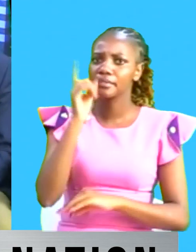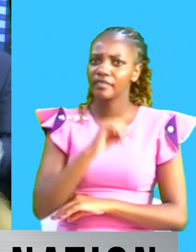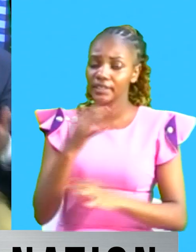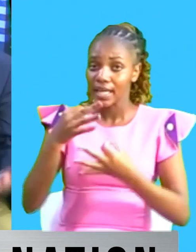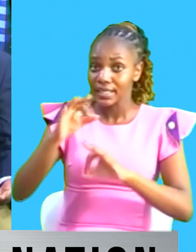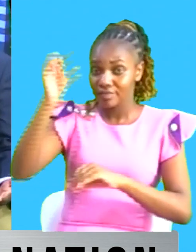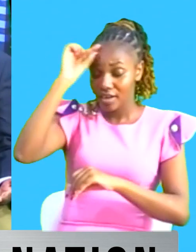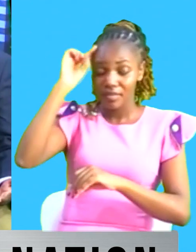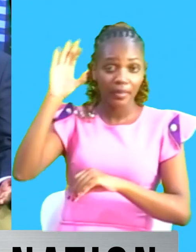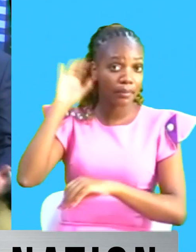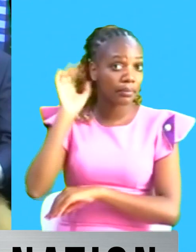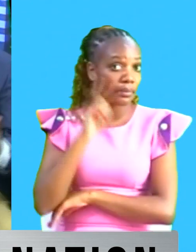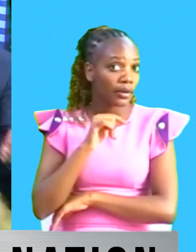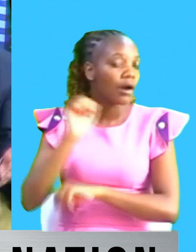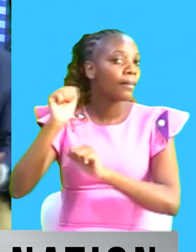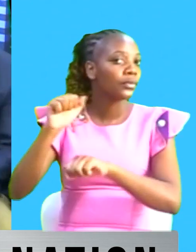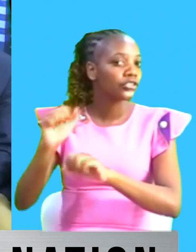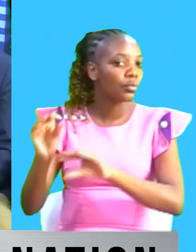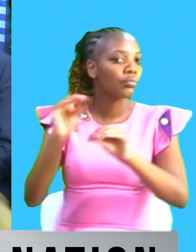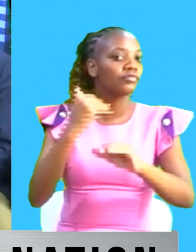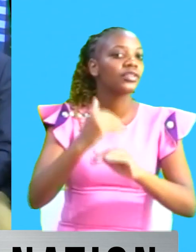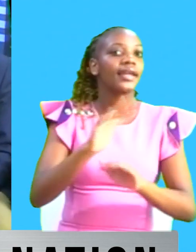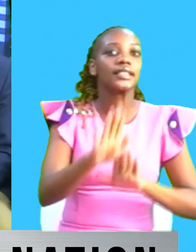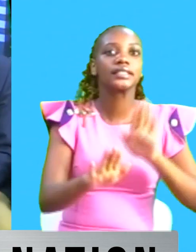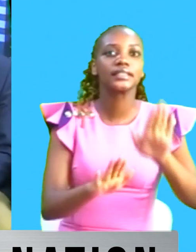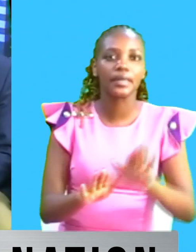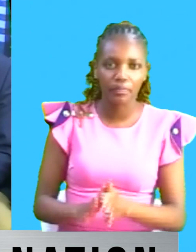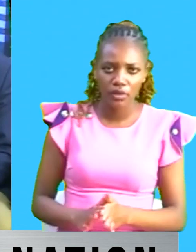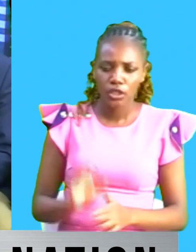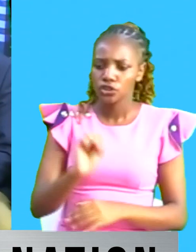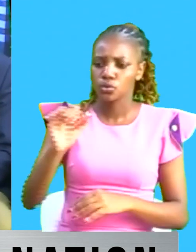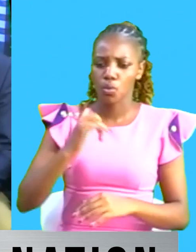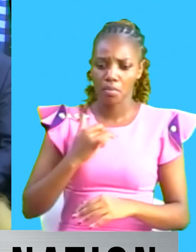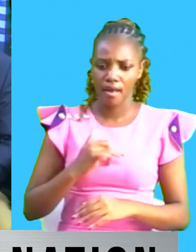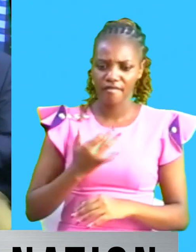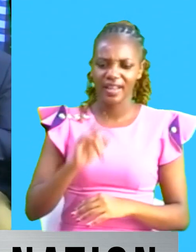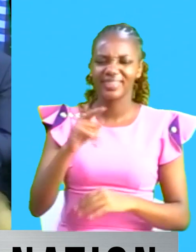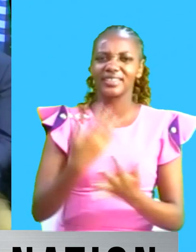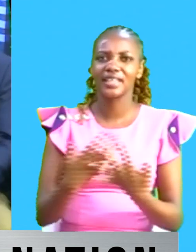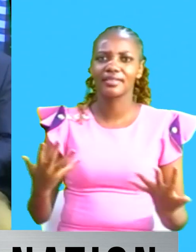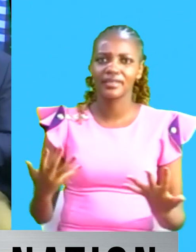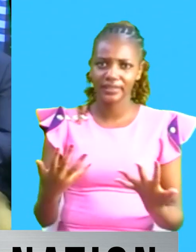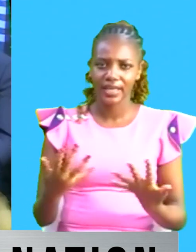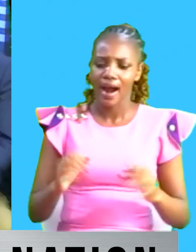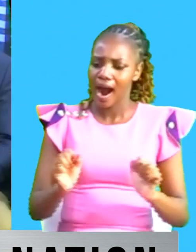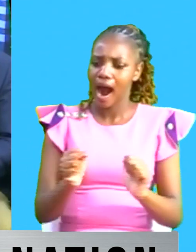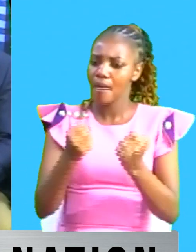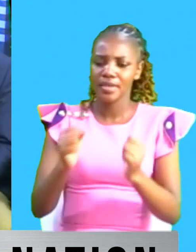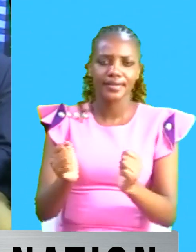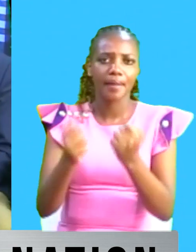government had listened, we would be moving to the next stage. So really we are in a situation where some of these things are just festering and coming